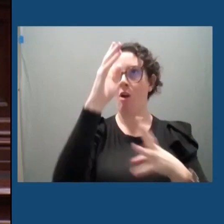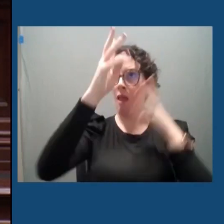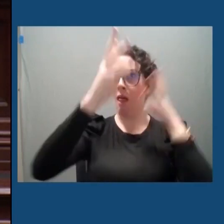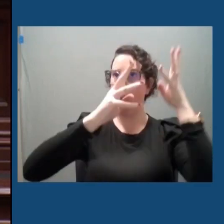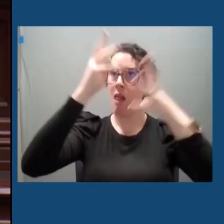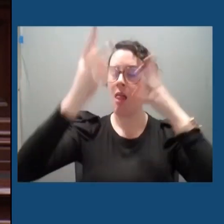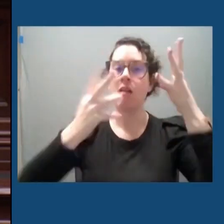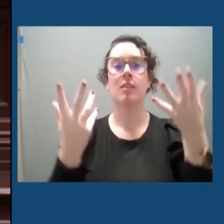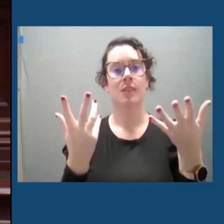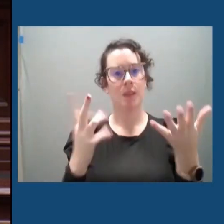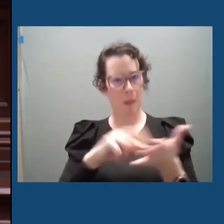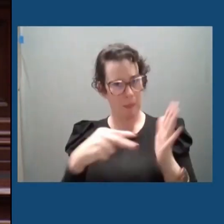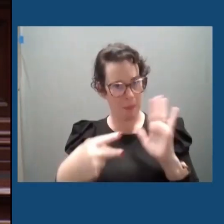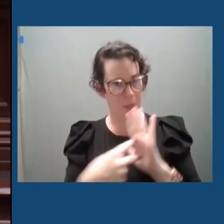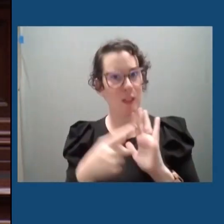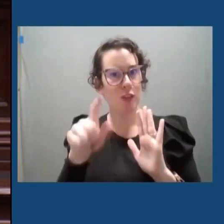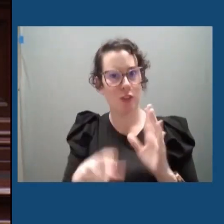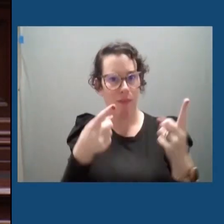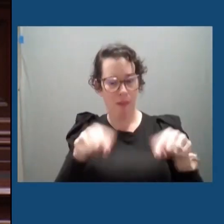else but New York should this be happening?